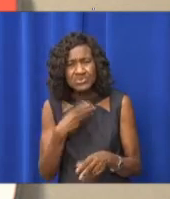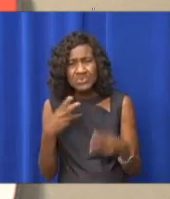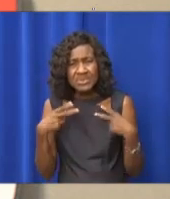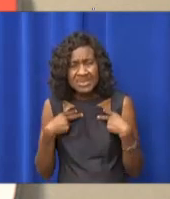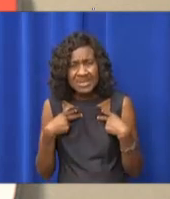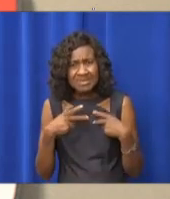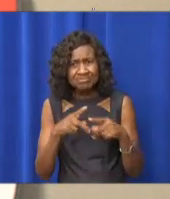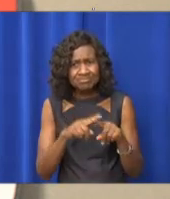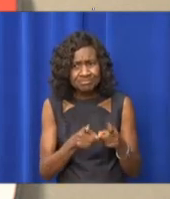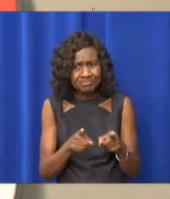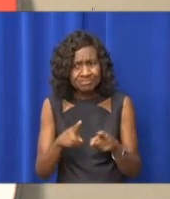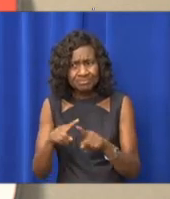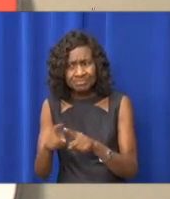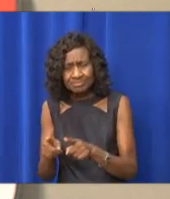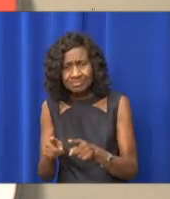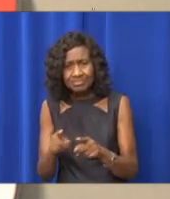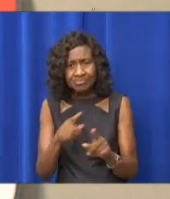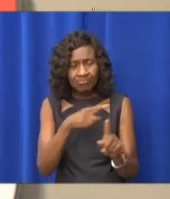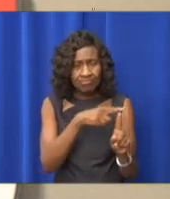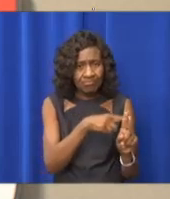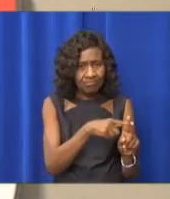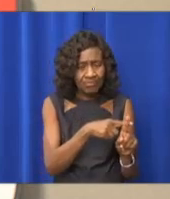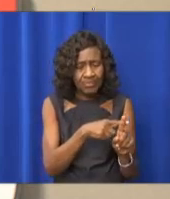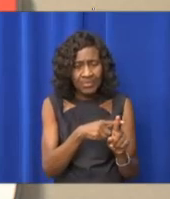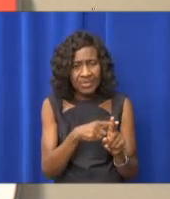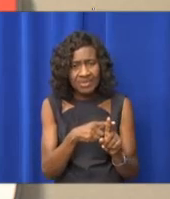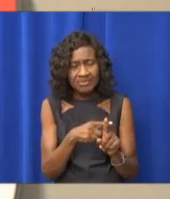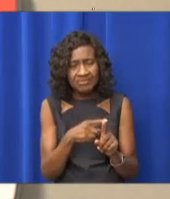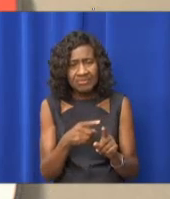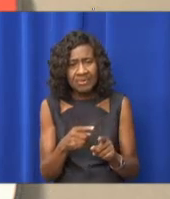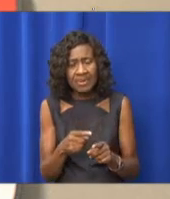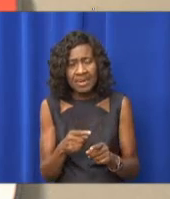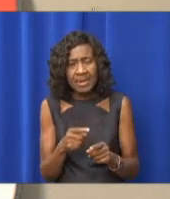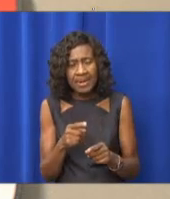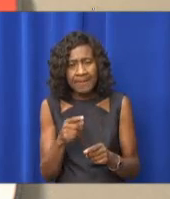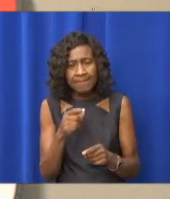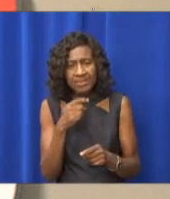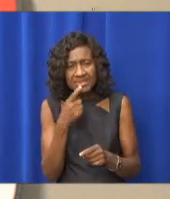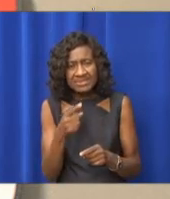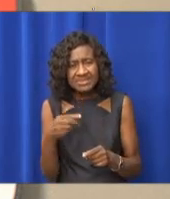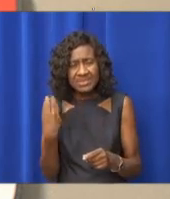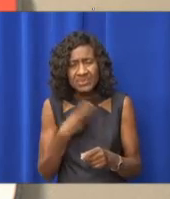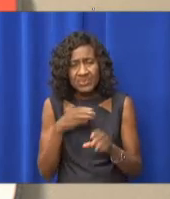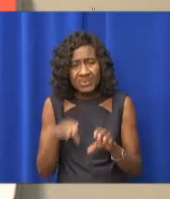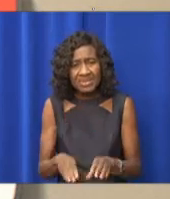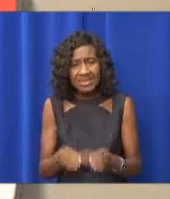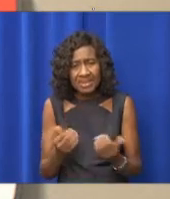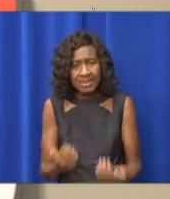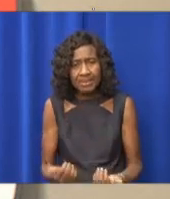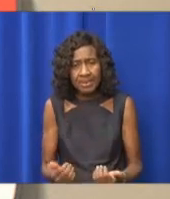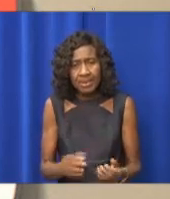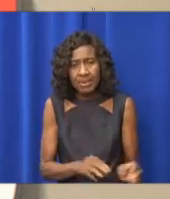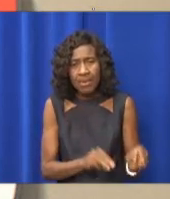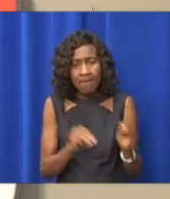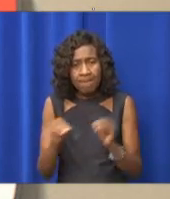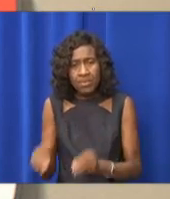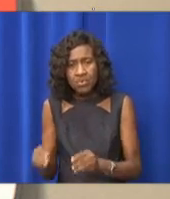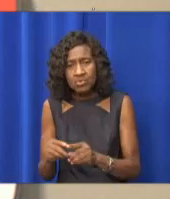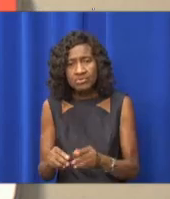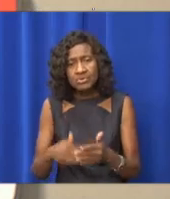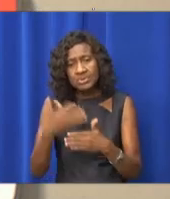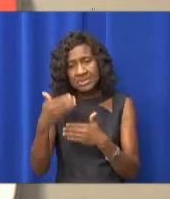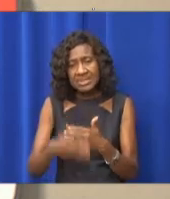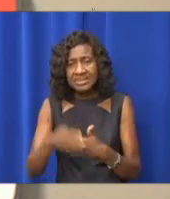from our screening. So I think that means we can, as the Premier has said, move to the next phase of our suppression